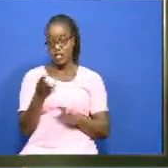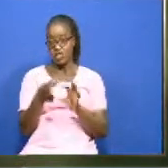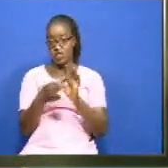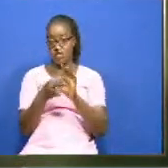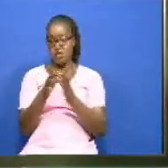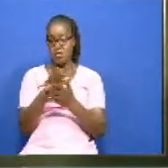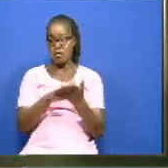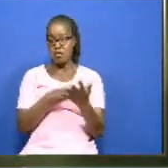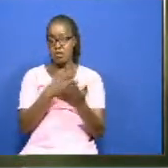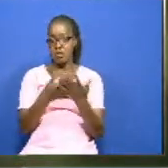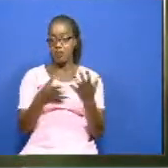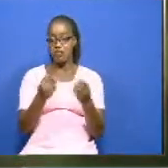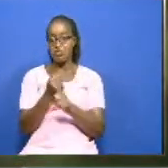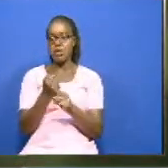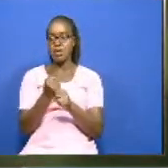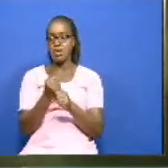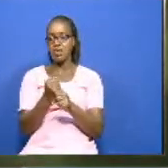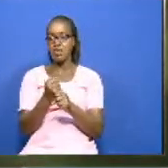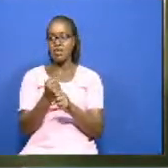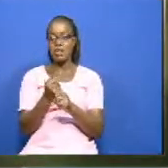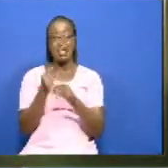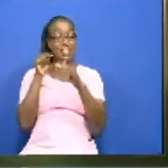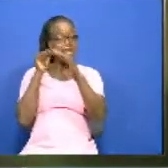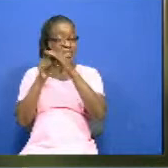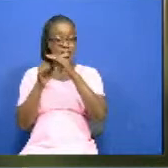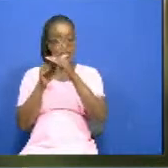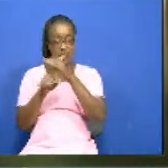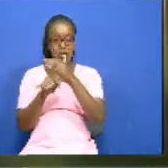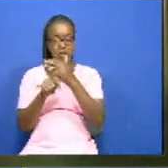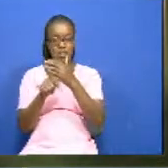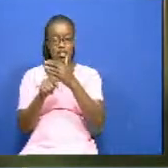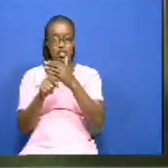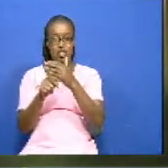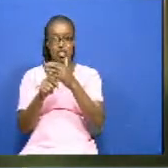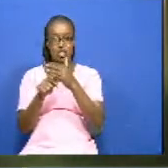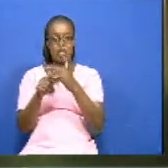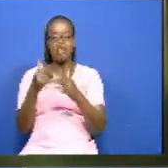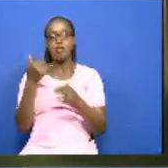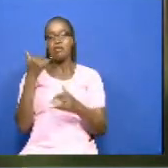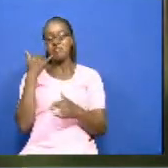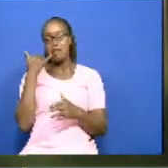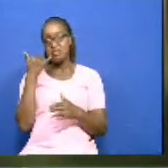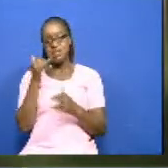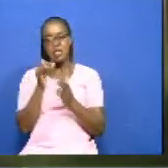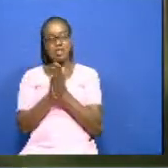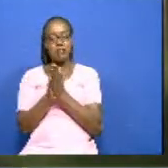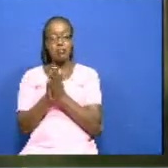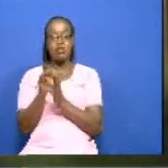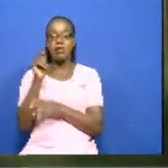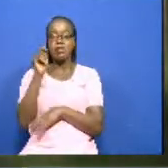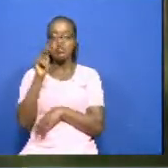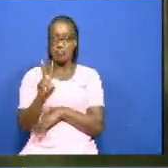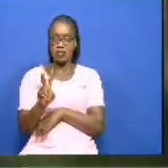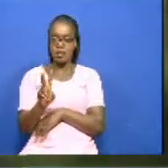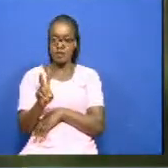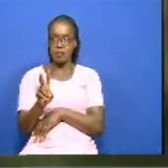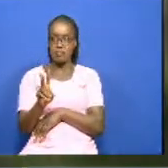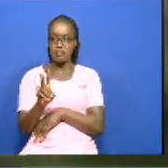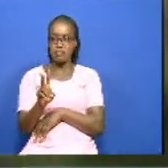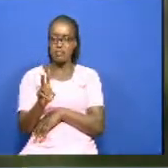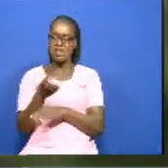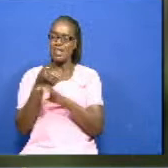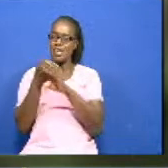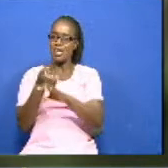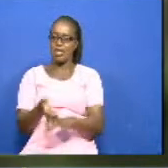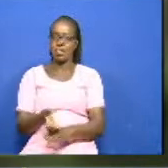network, lack of accessibility to mobile phones and even TV, it is very